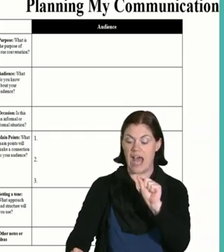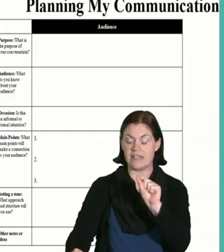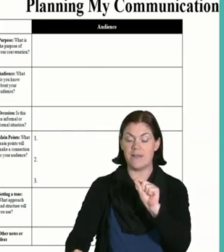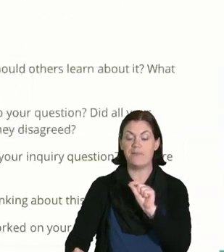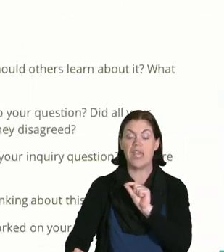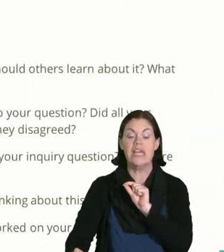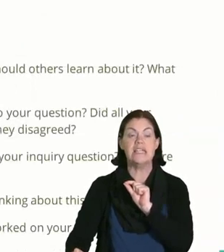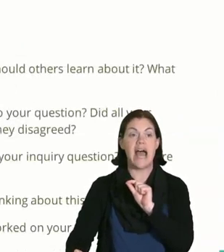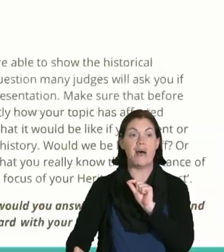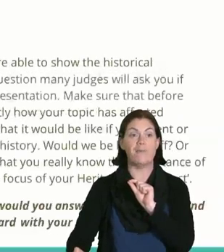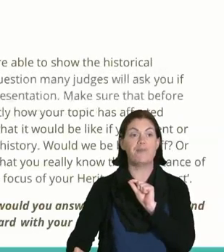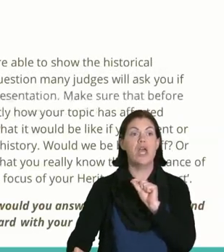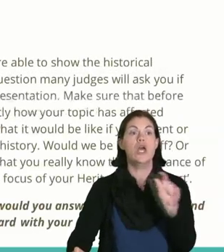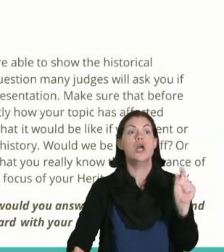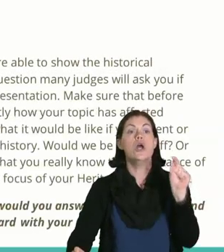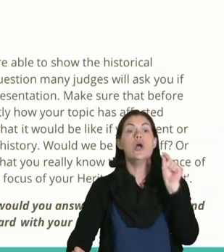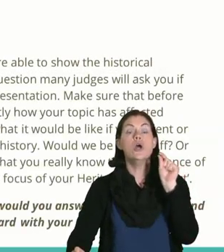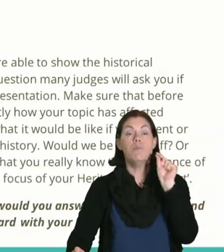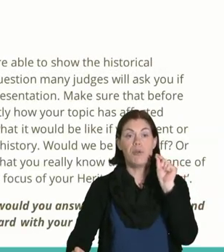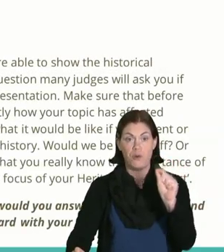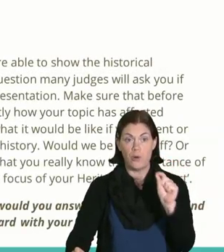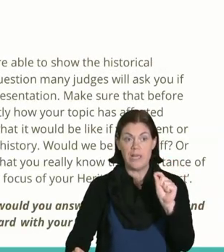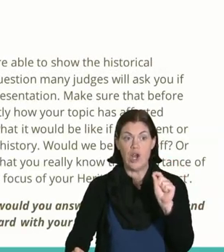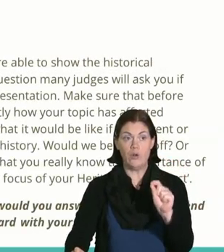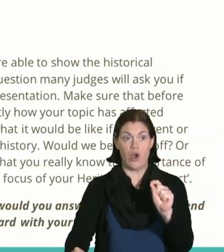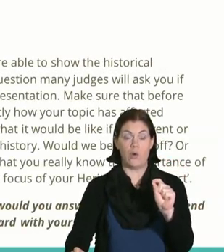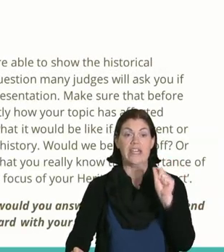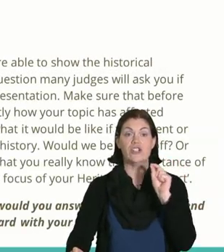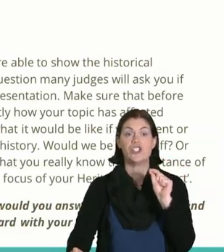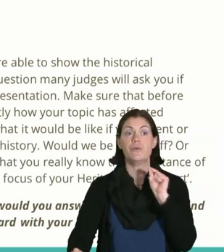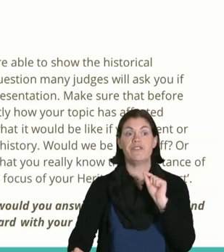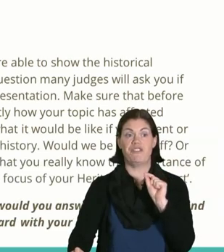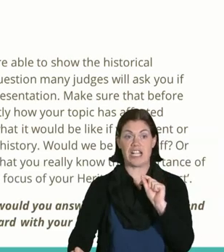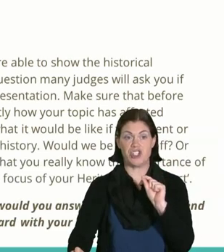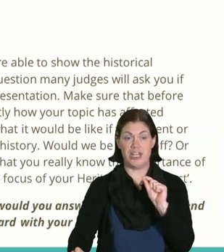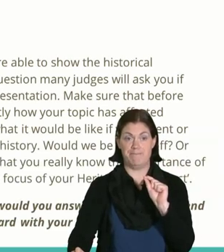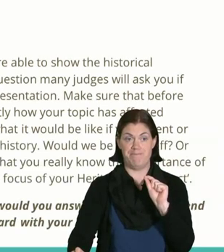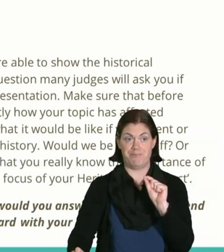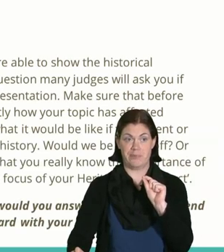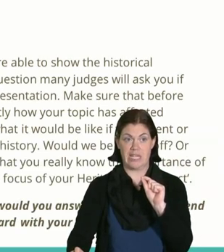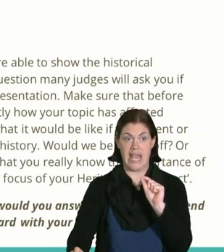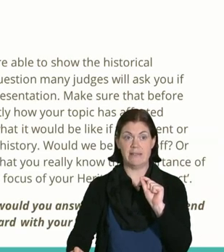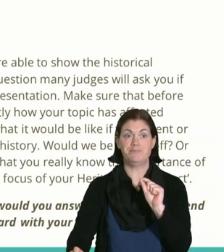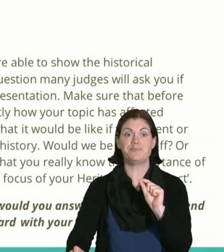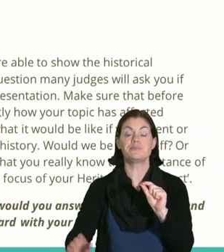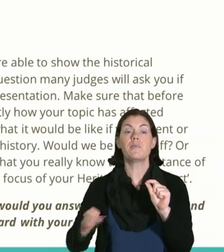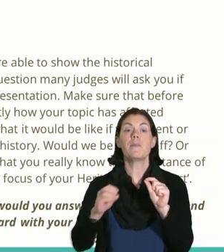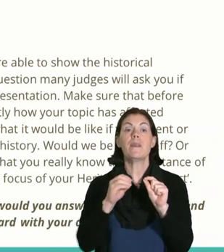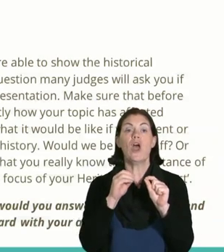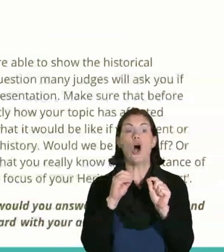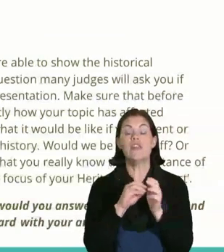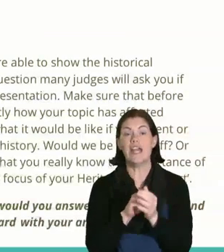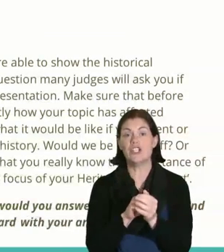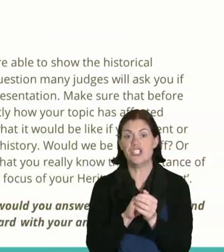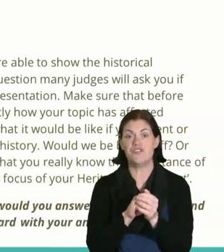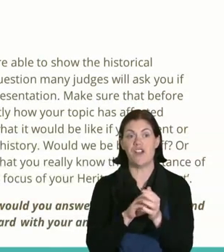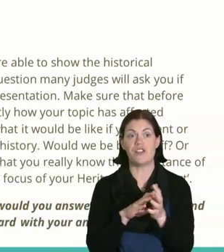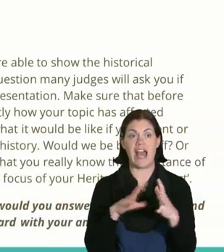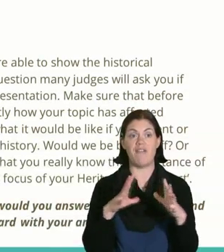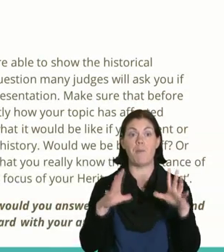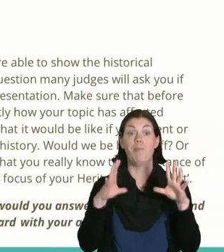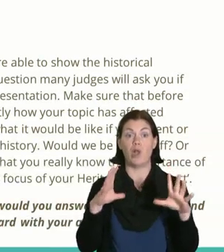about that. Now, before we go though, here's your reflection. Okay. On the